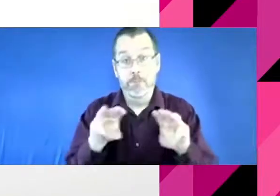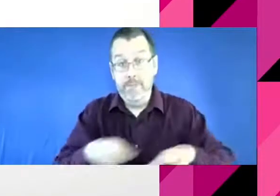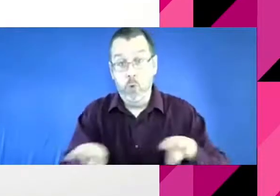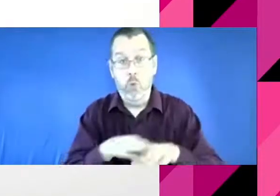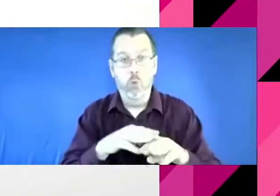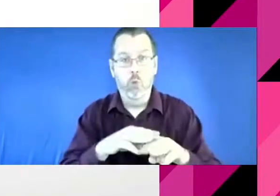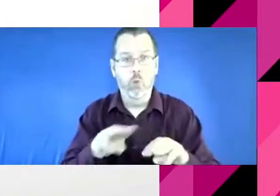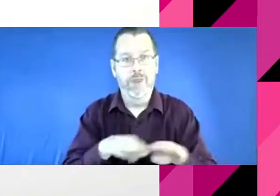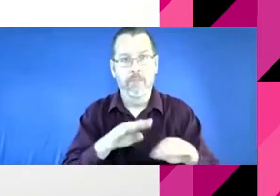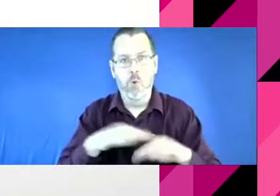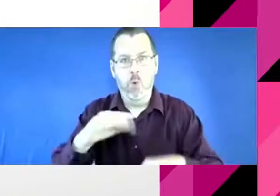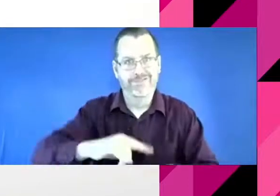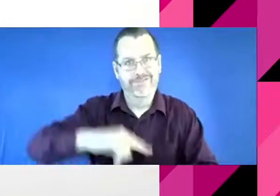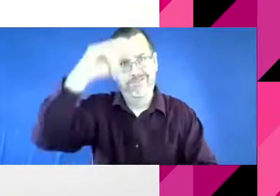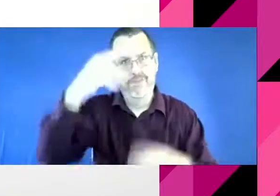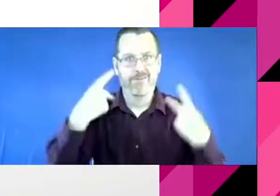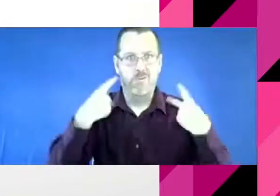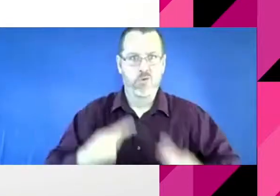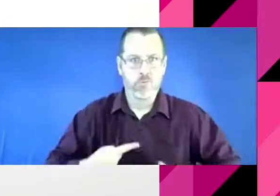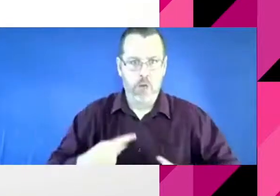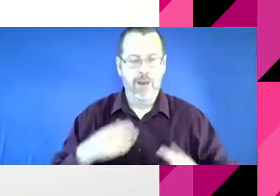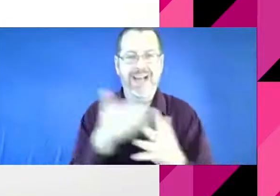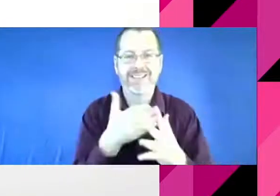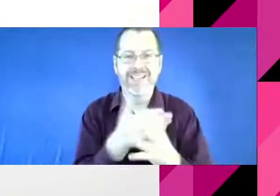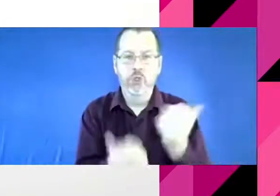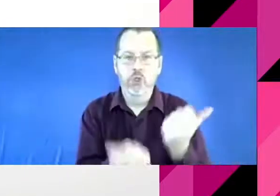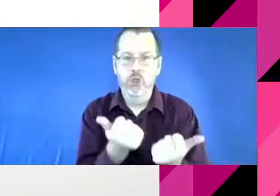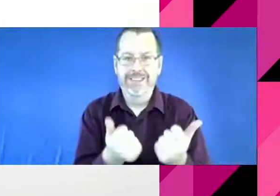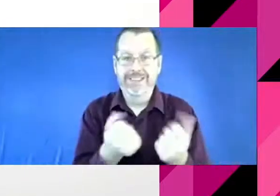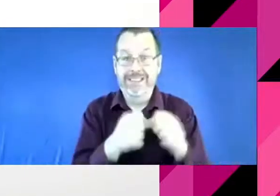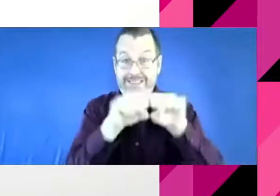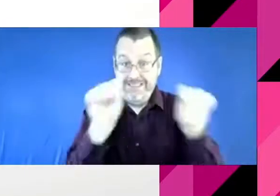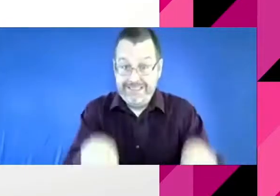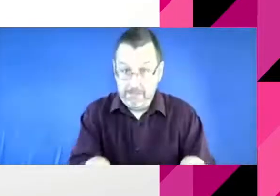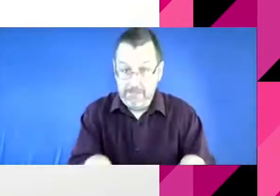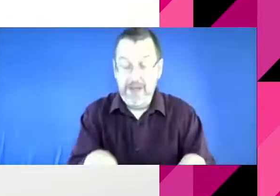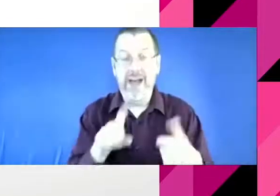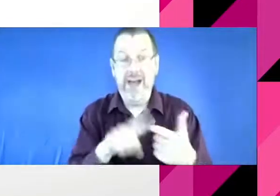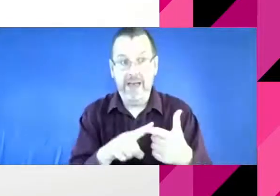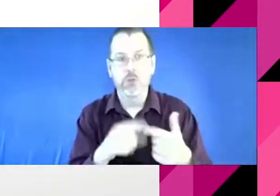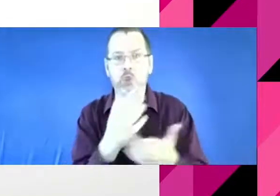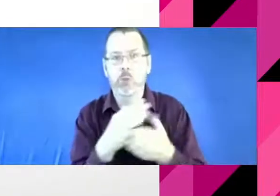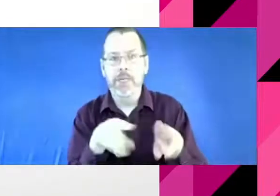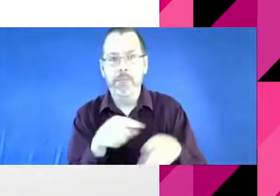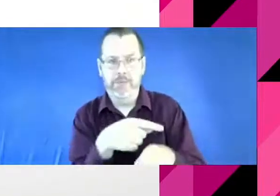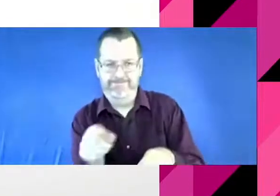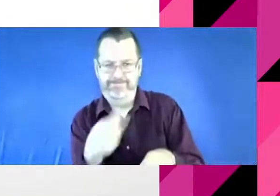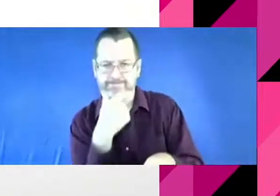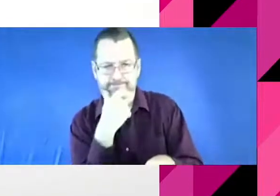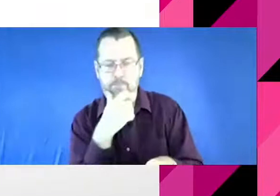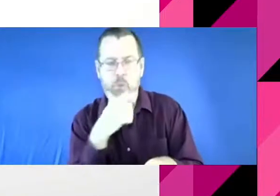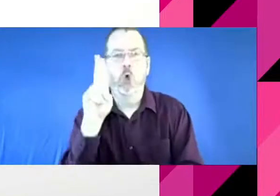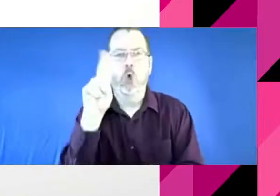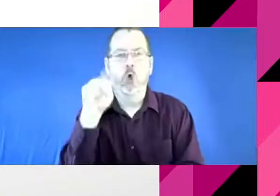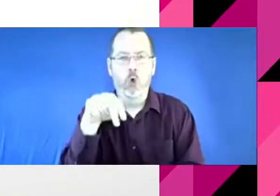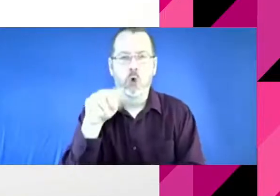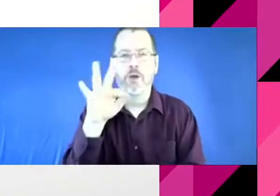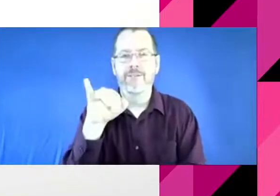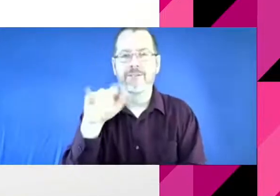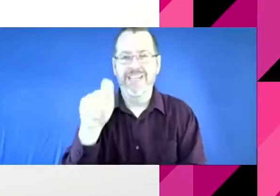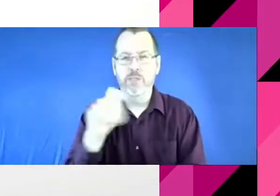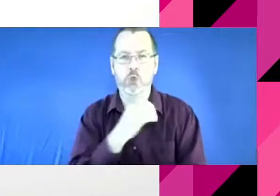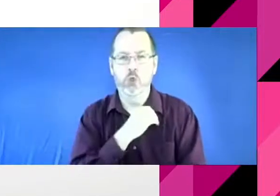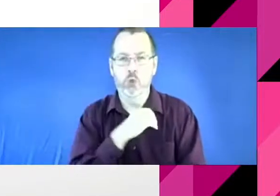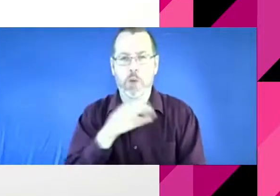contacts with the justice system, and more narrowly, people who are found unfit to plead. And this is something that the ambassador has already